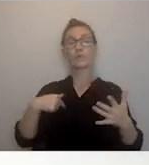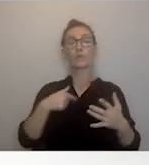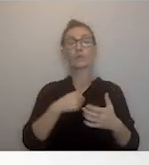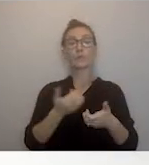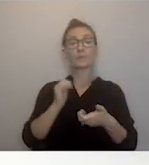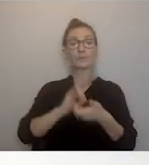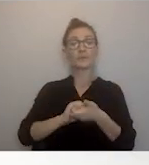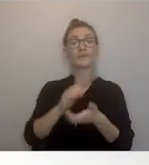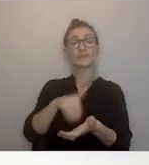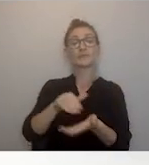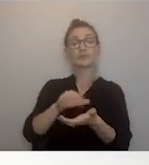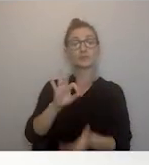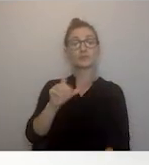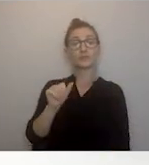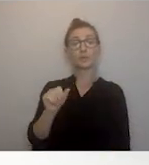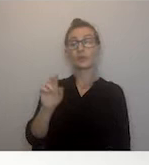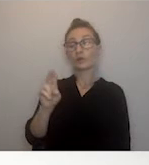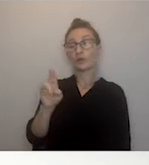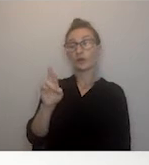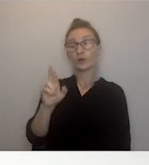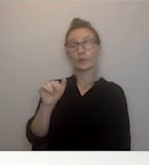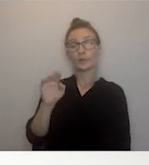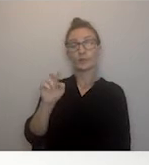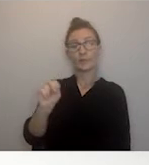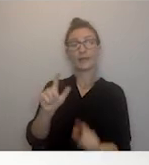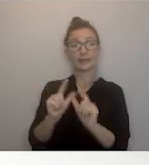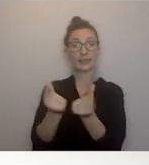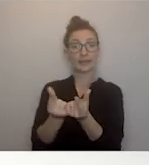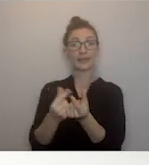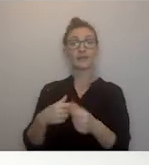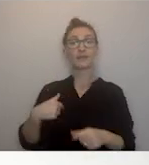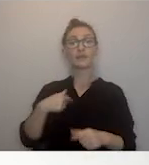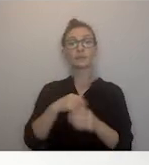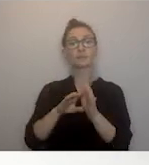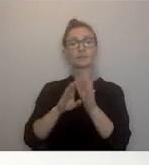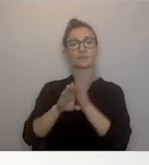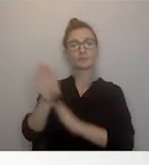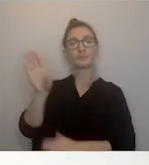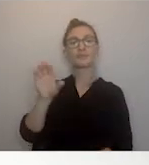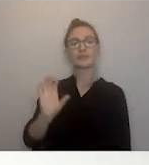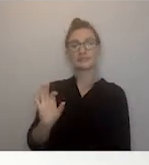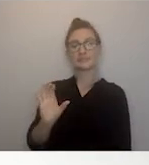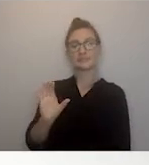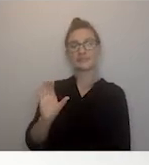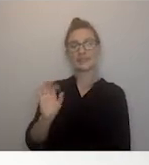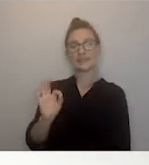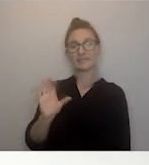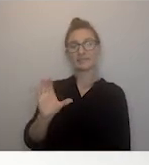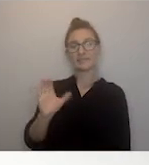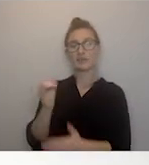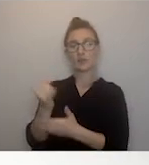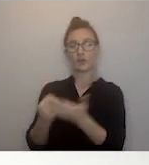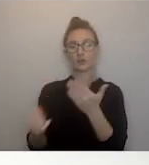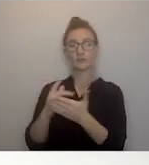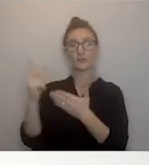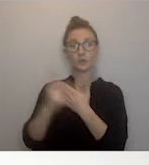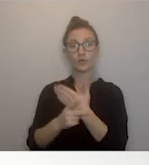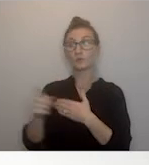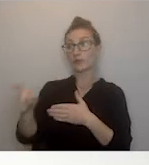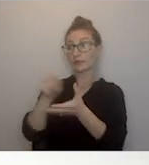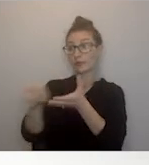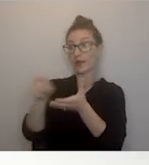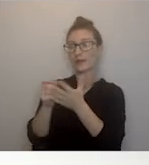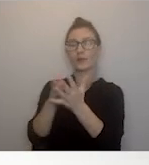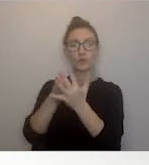the things that we do is we work with the Central Florida Urban League. We developed an arts and literacy program, so we teach students about writing,